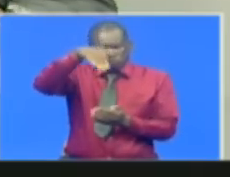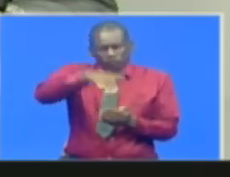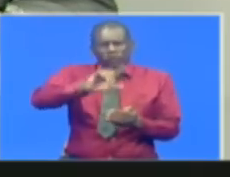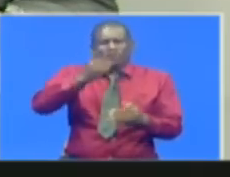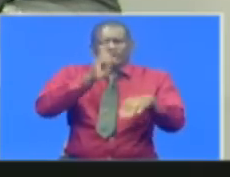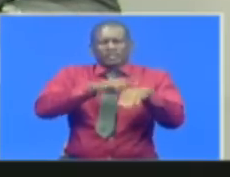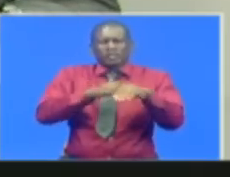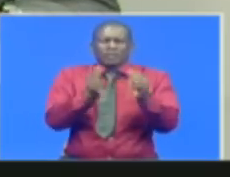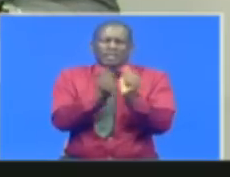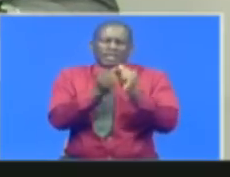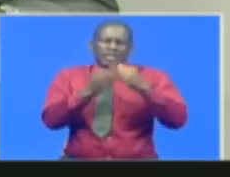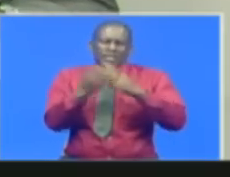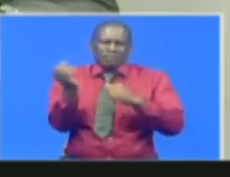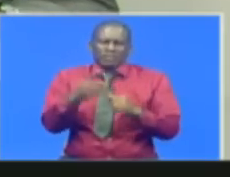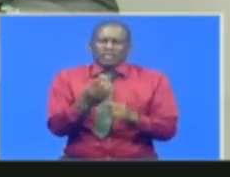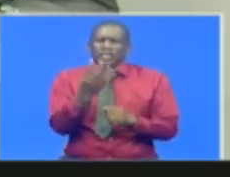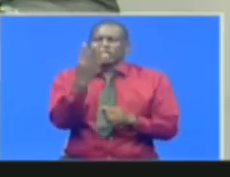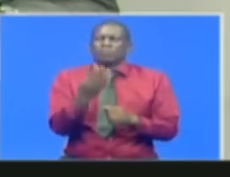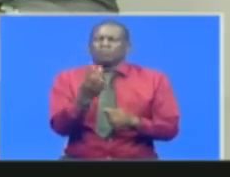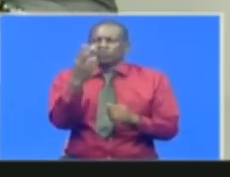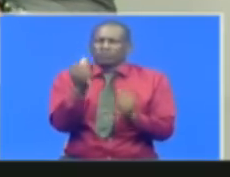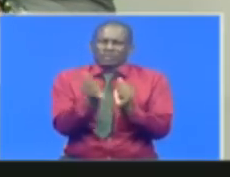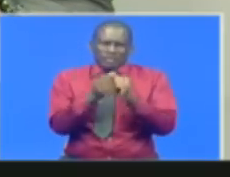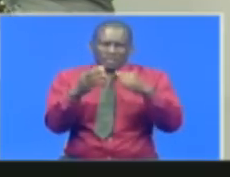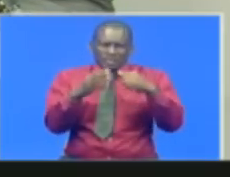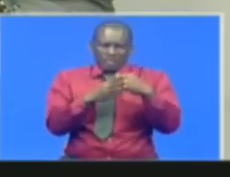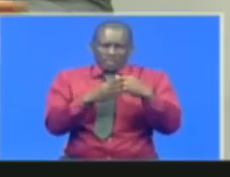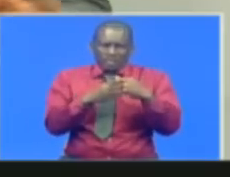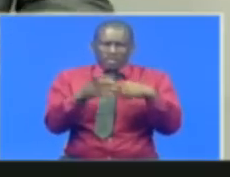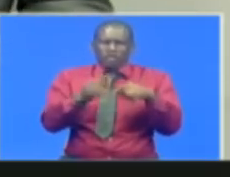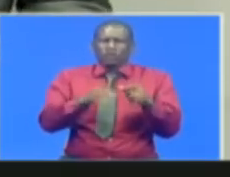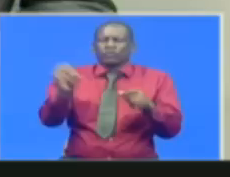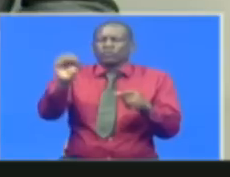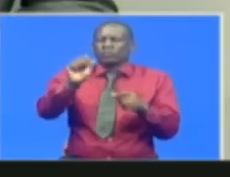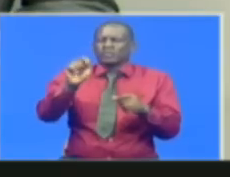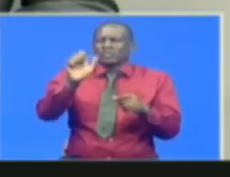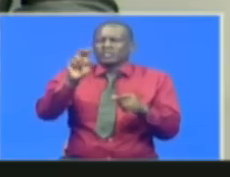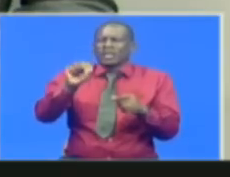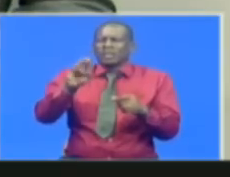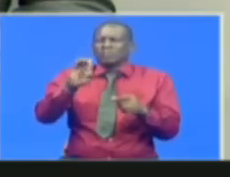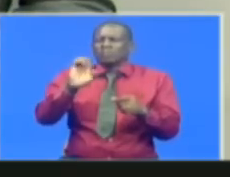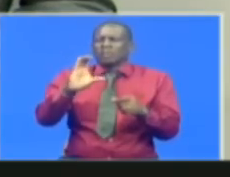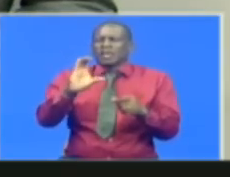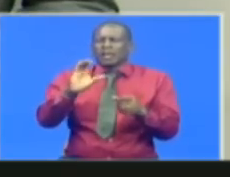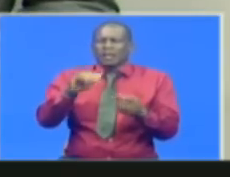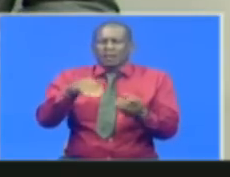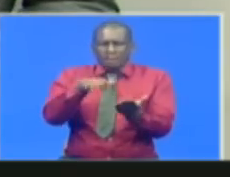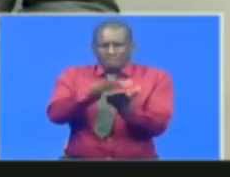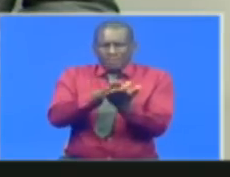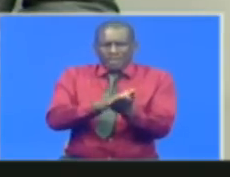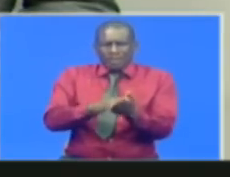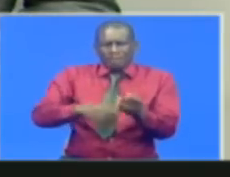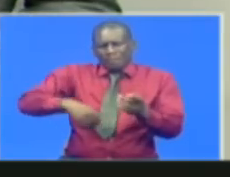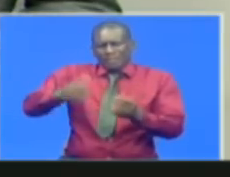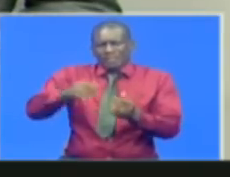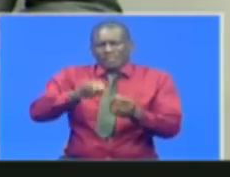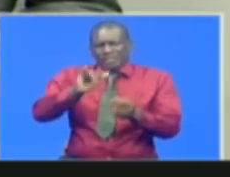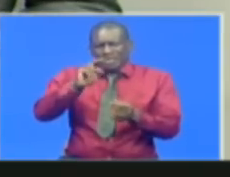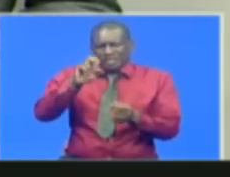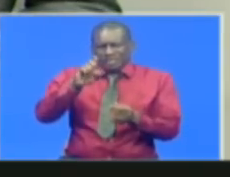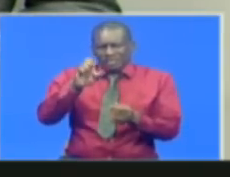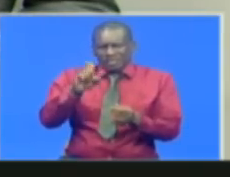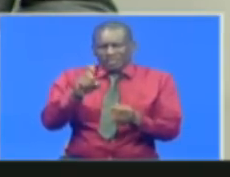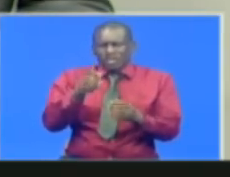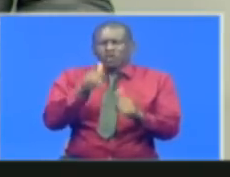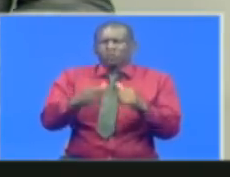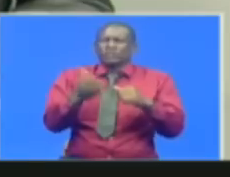in 18 months in April 2019, according to the Stanbic Bank Purchasing Managers Index, which fell to 49.3 compared to 51